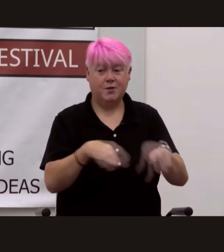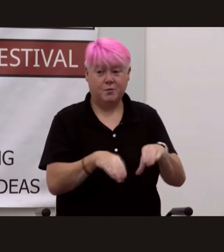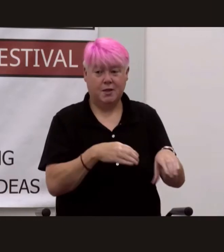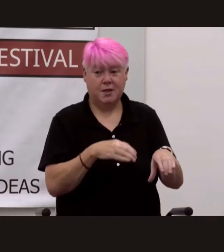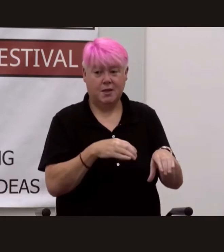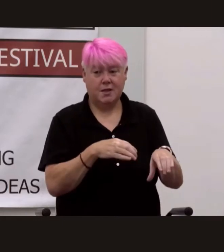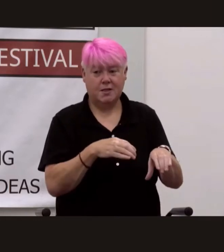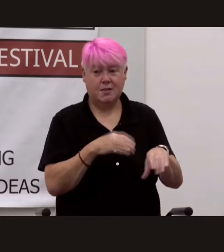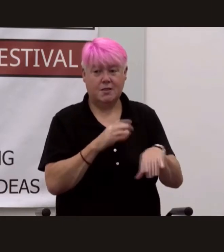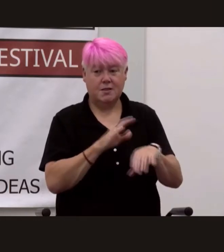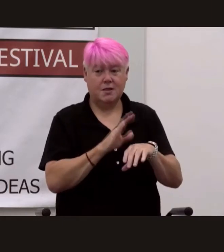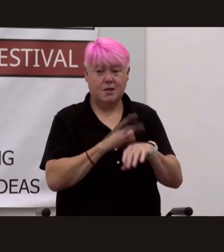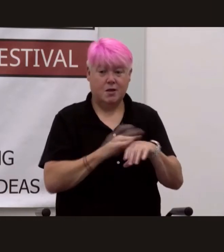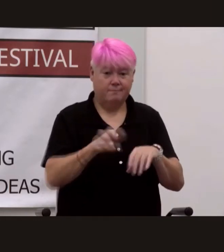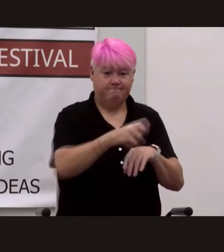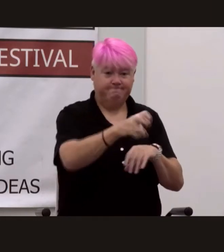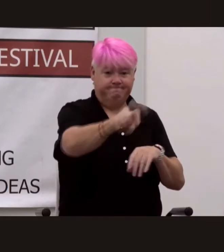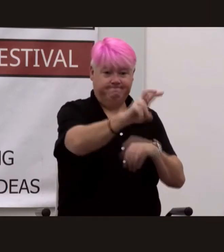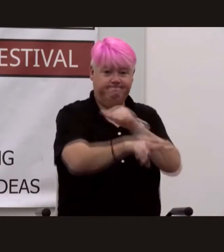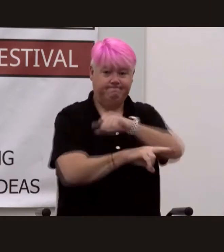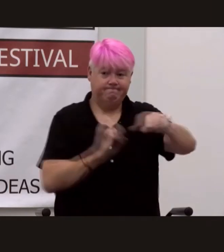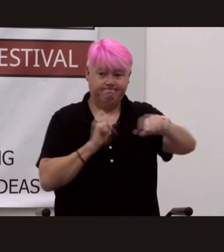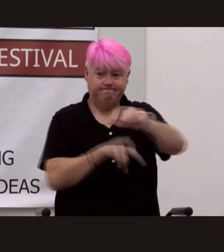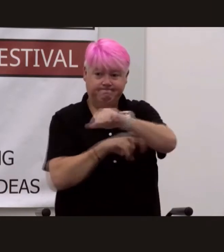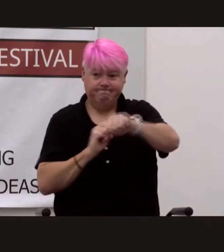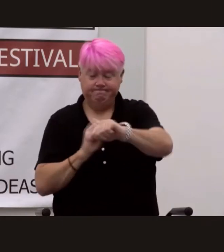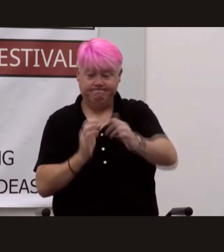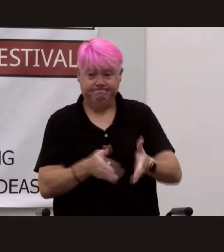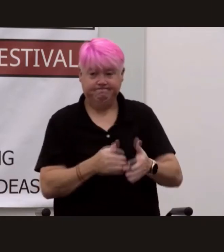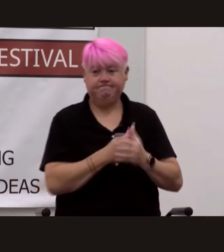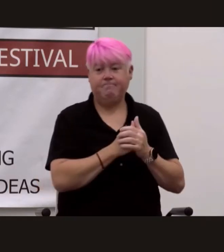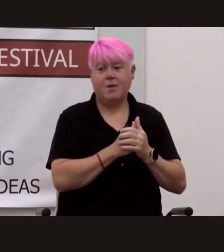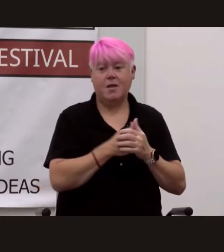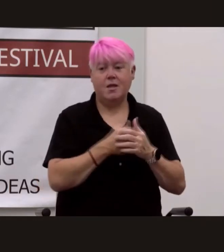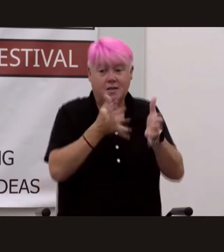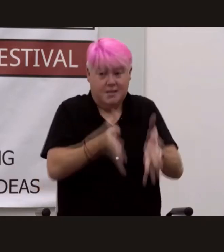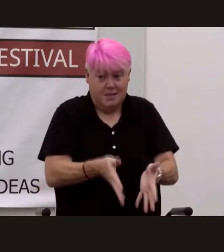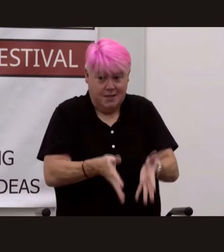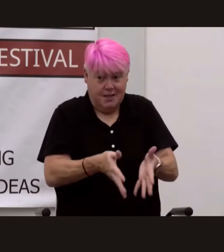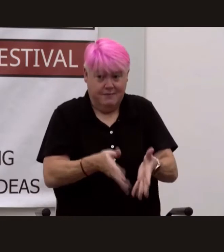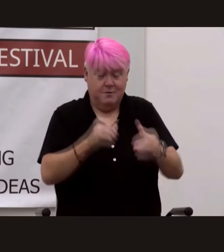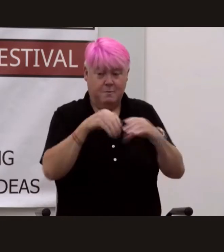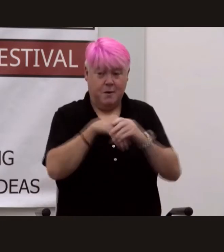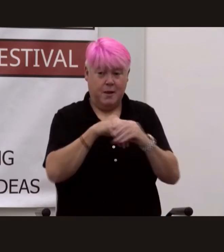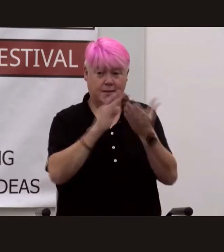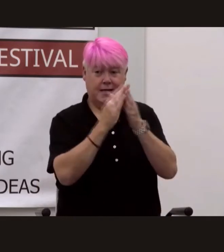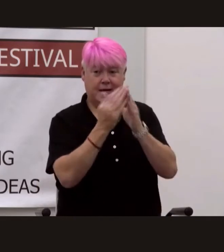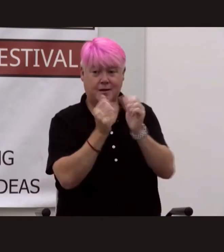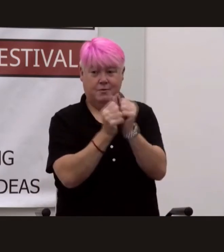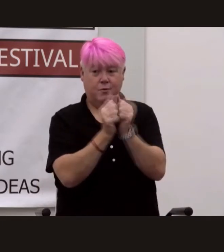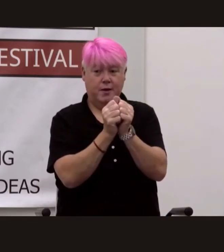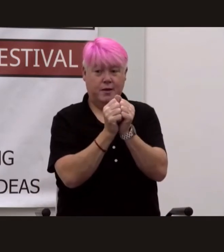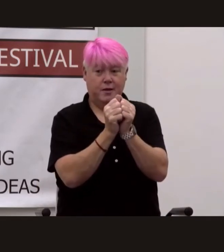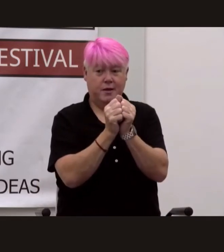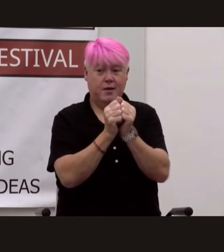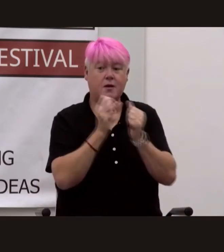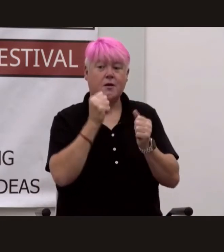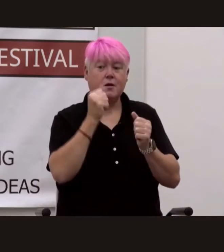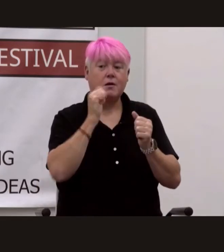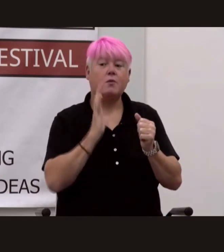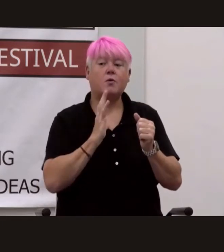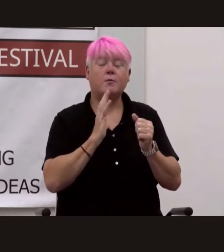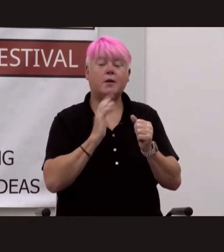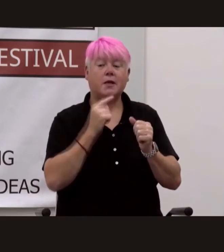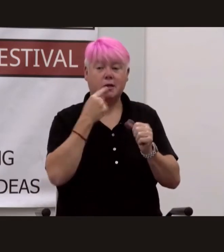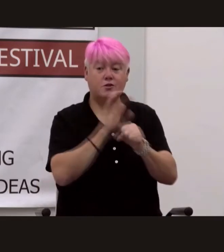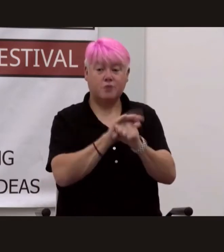on his crime spree, let's say, he has left the child in town with a woman he trusts, who